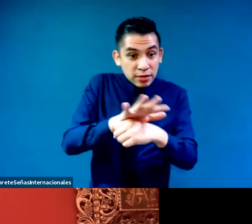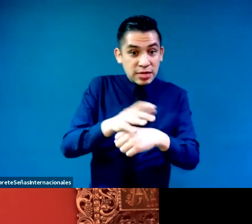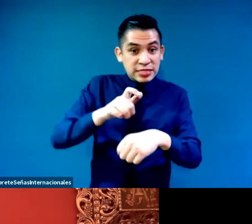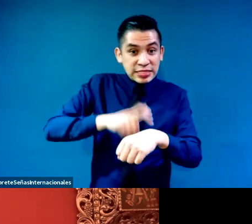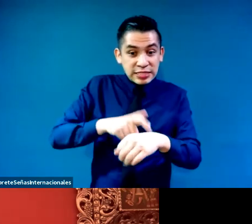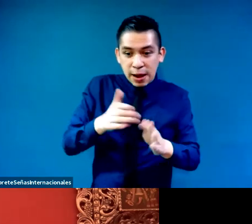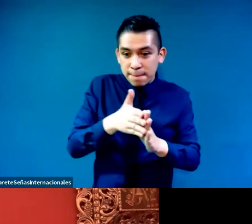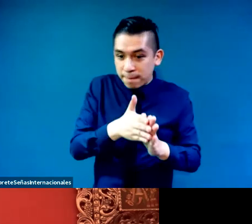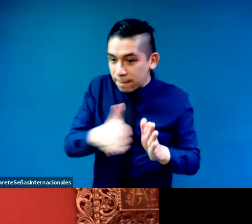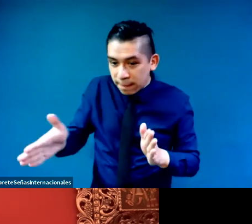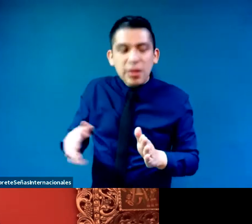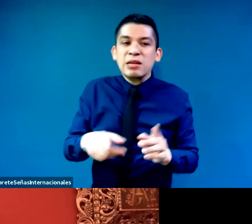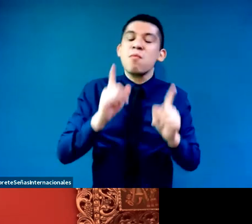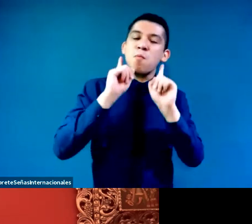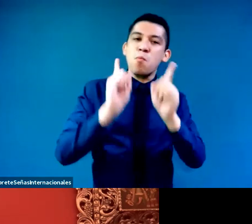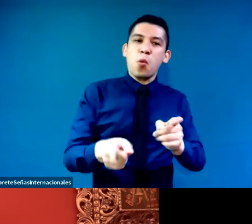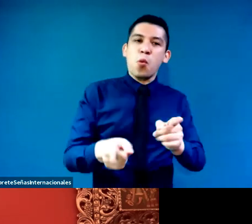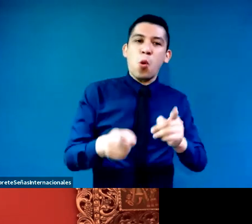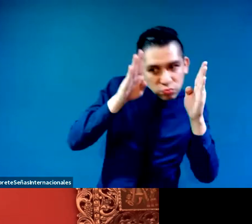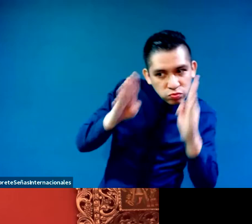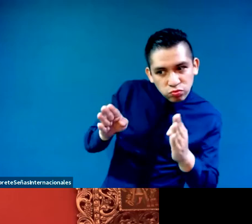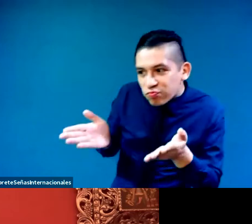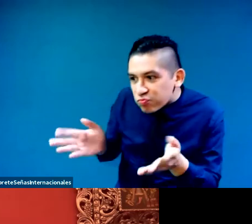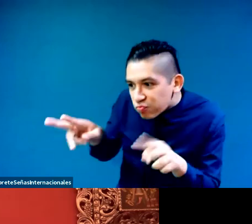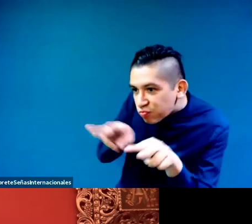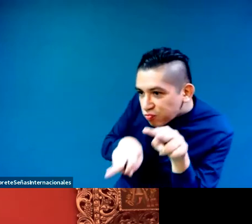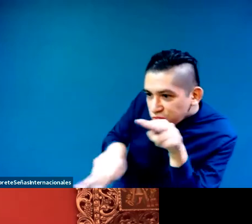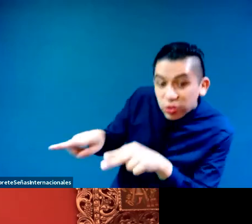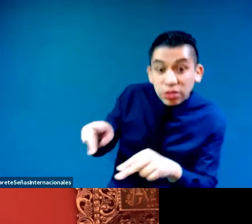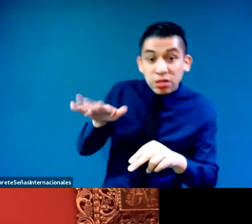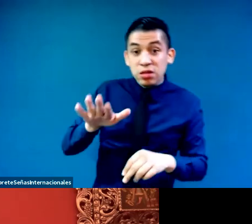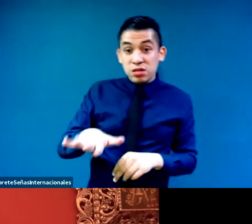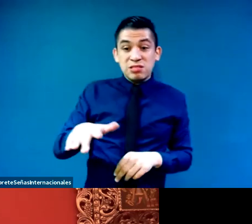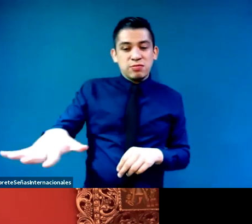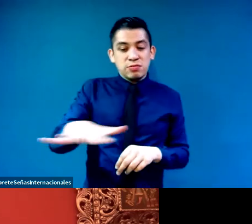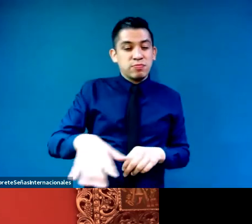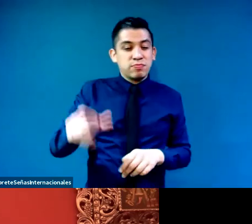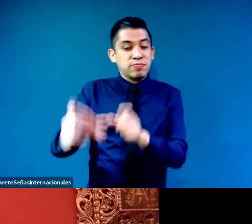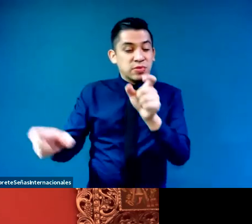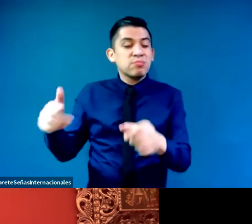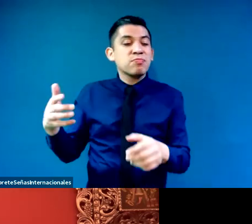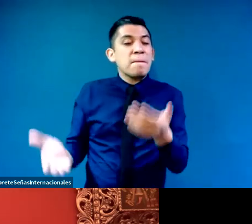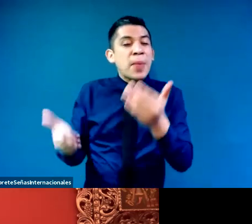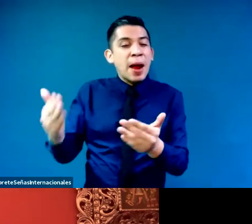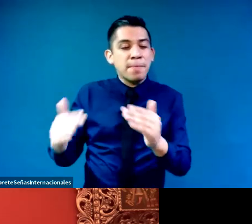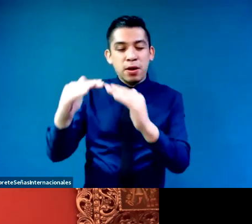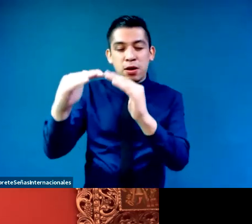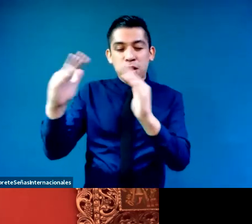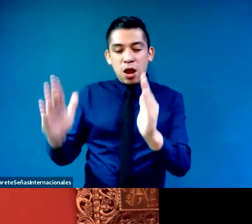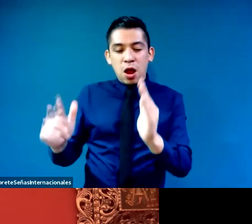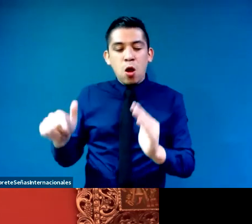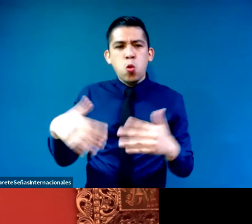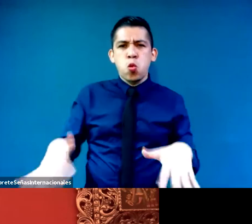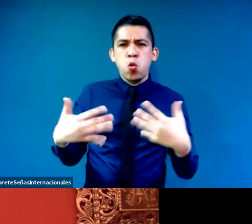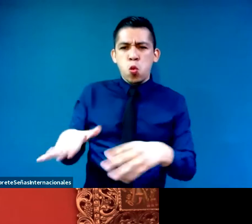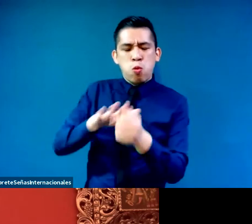have called the shadow pandemic of violence against women. I mention these impacts because without thinking about these impacts, it